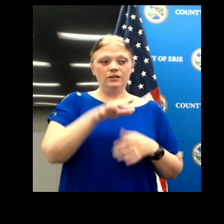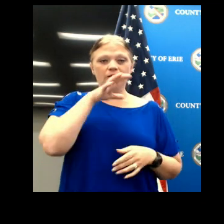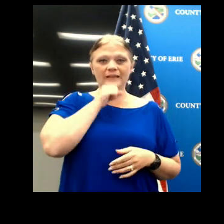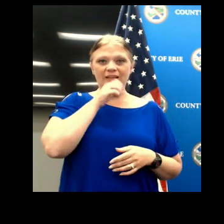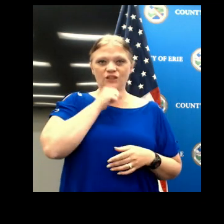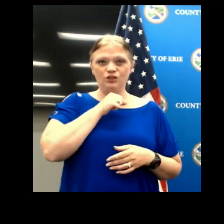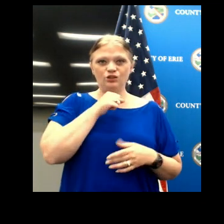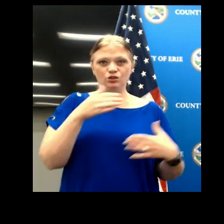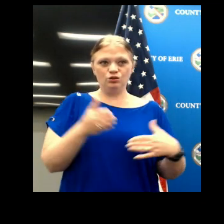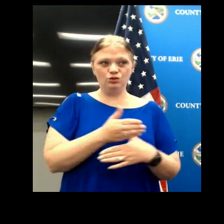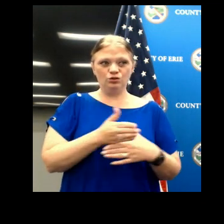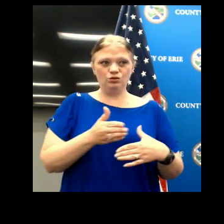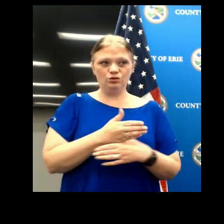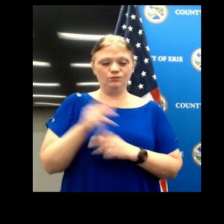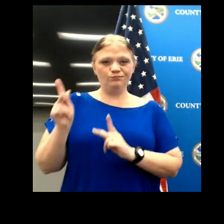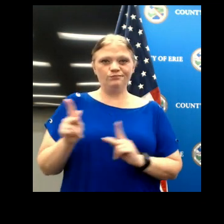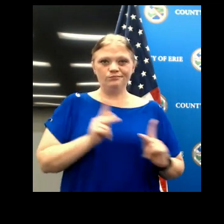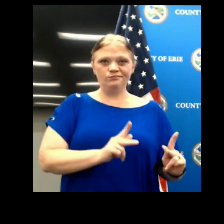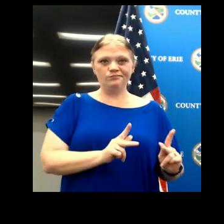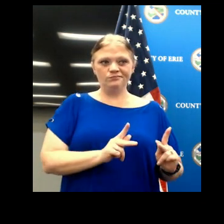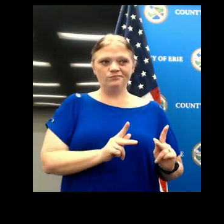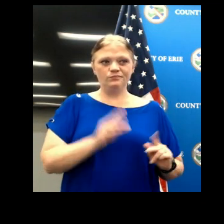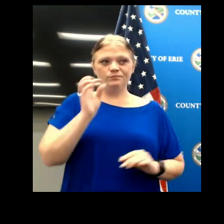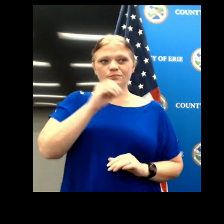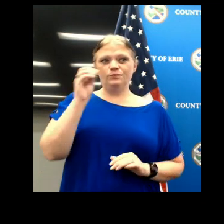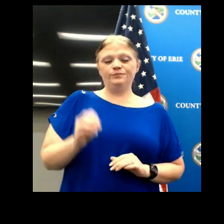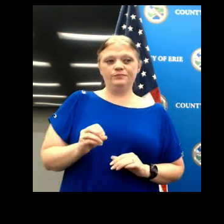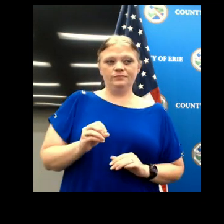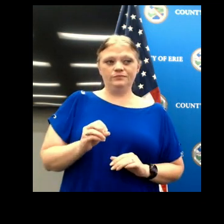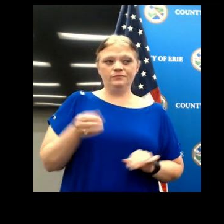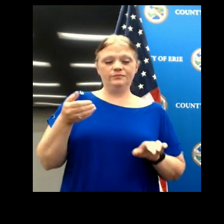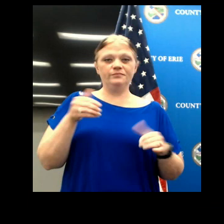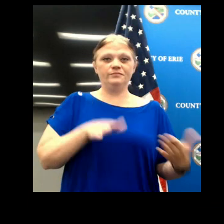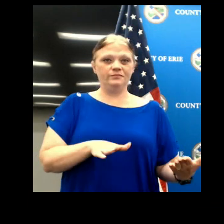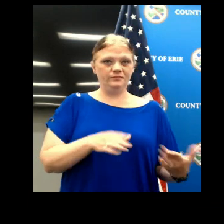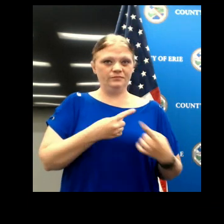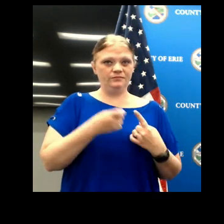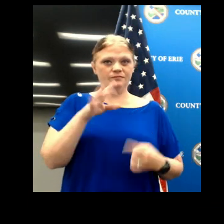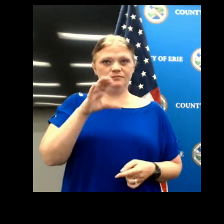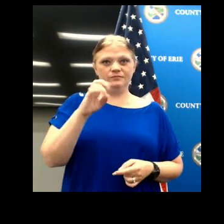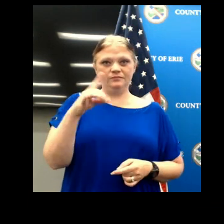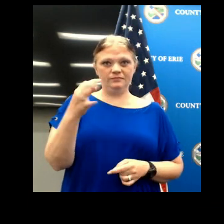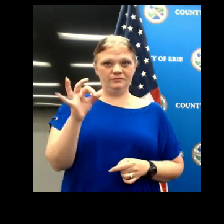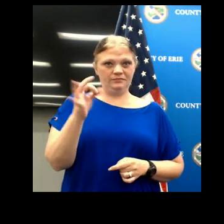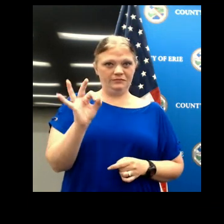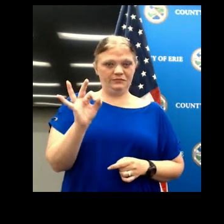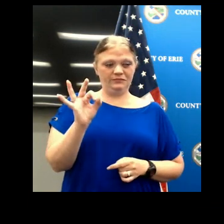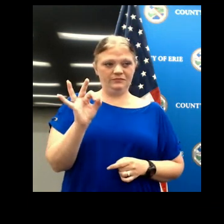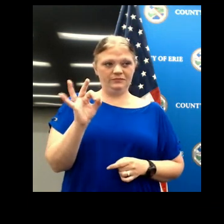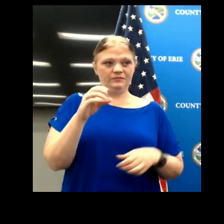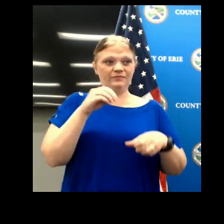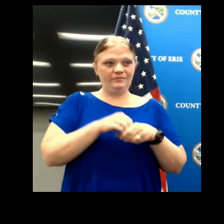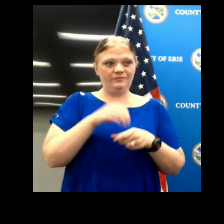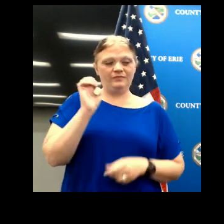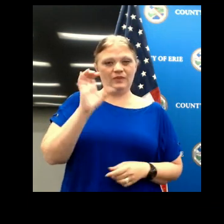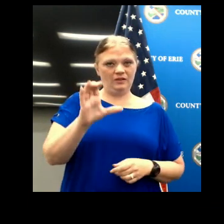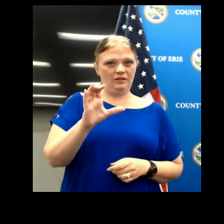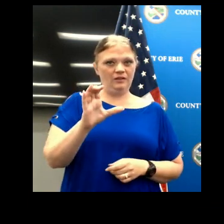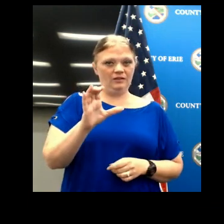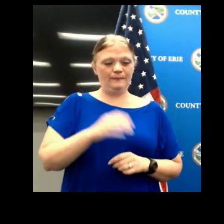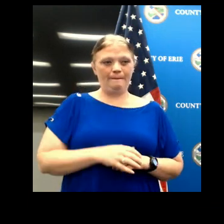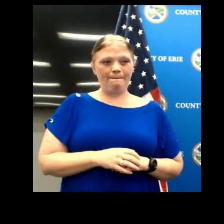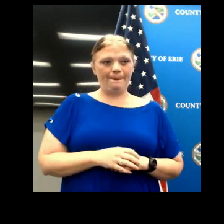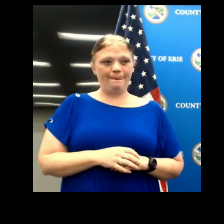of the proportion of people who have who died of COVID-19 in Erie County